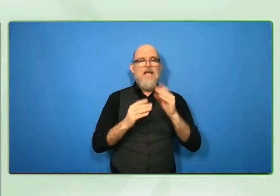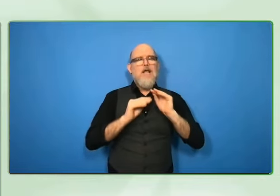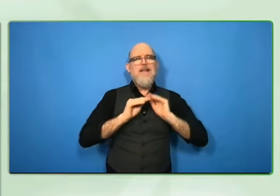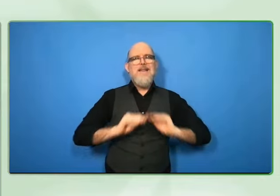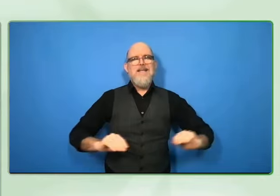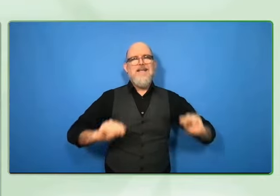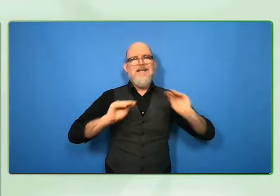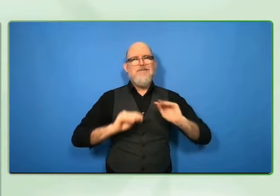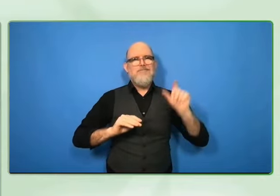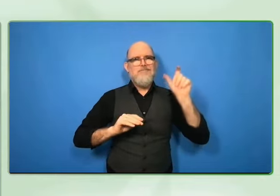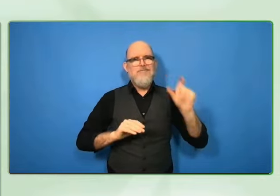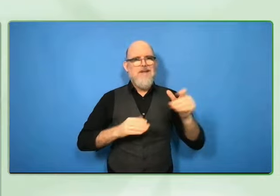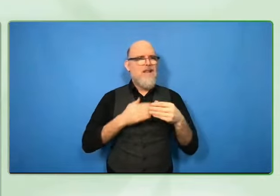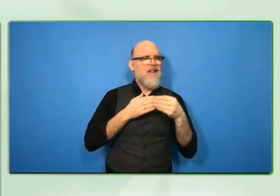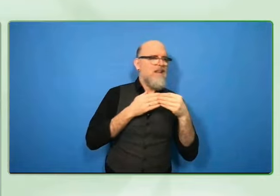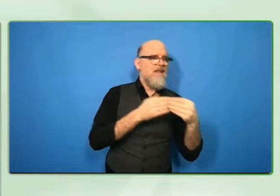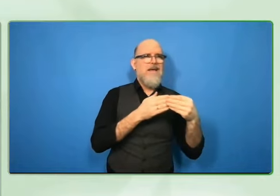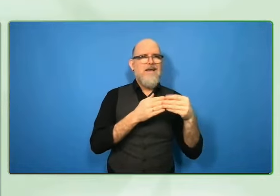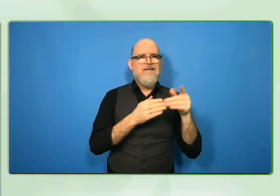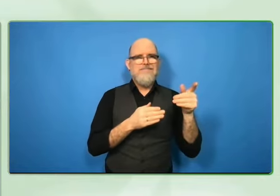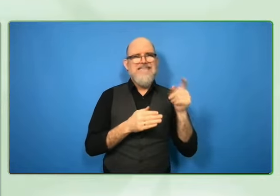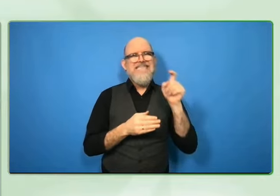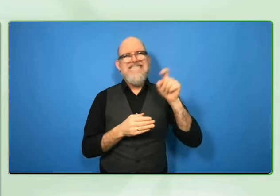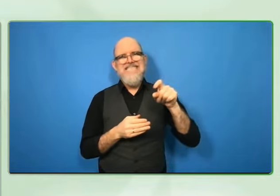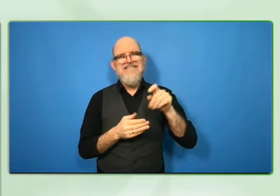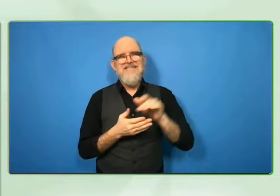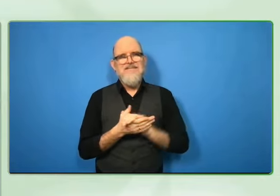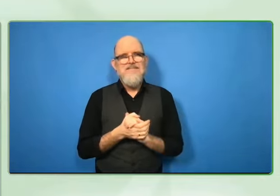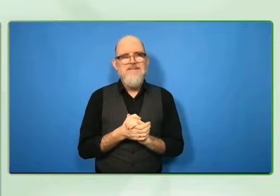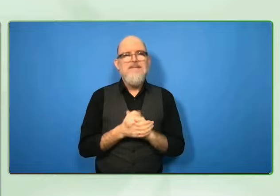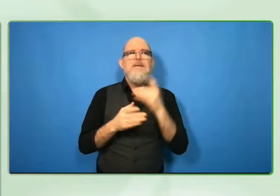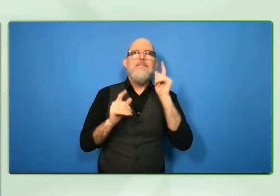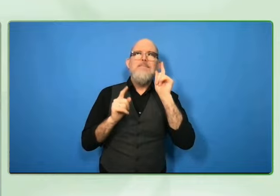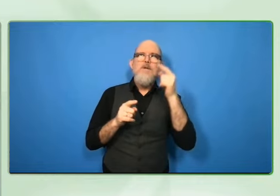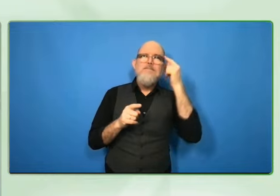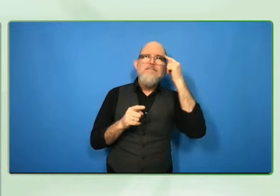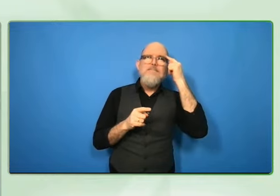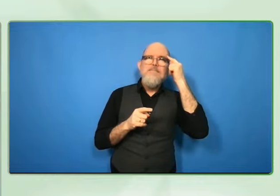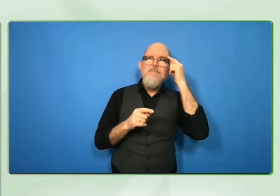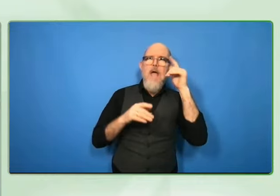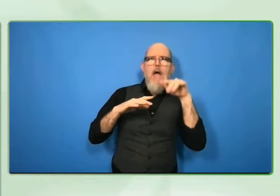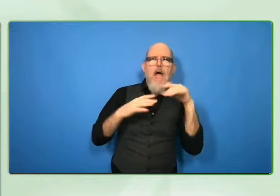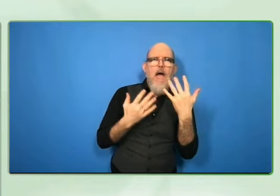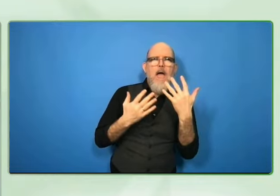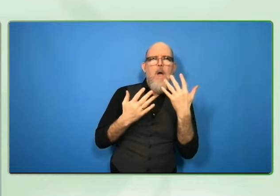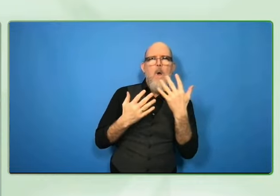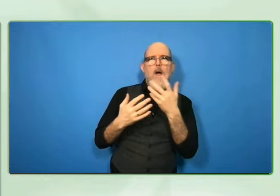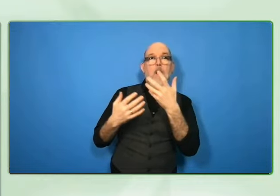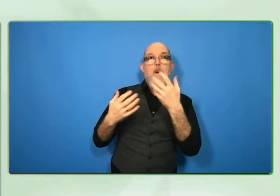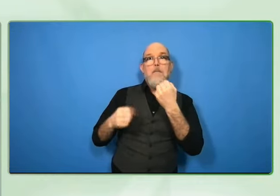just imagine how much productivity is lost because people don't ask for what they need.